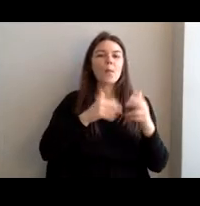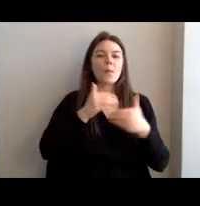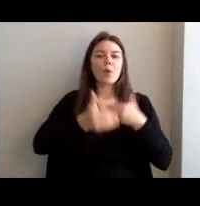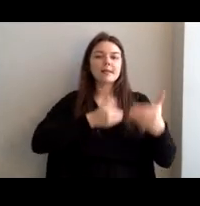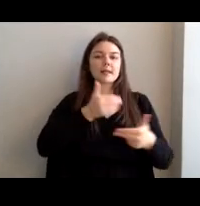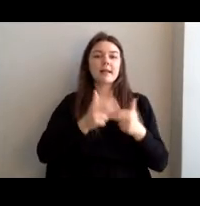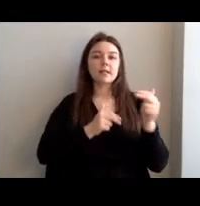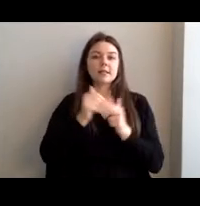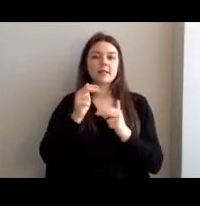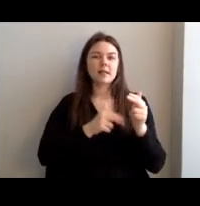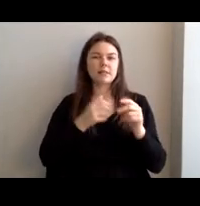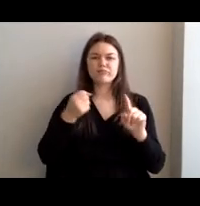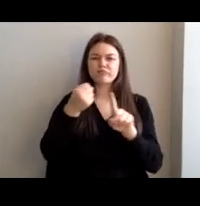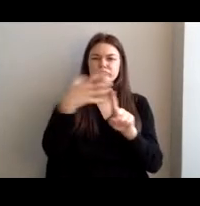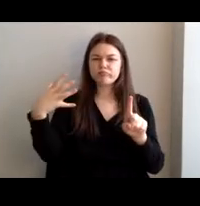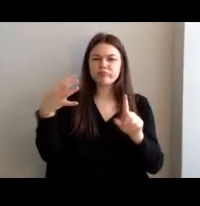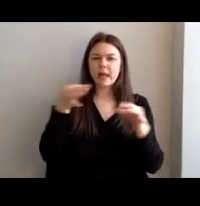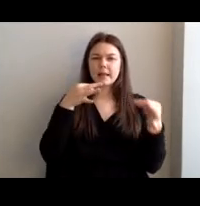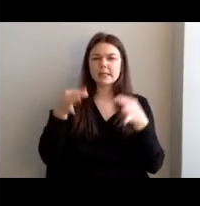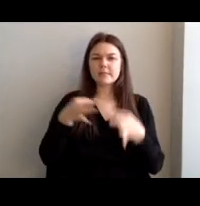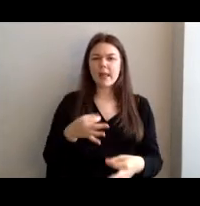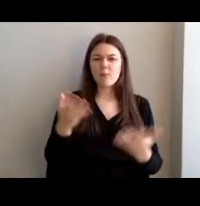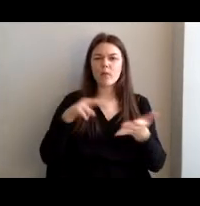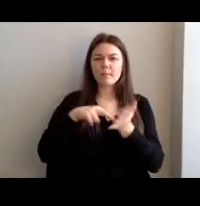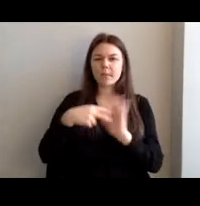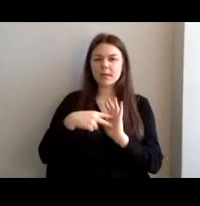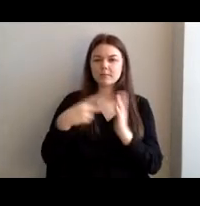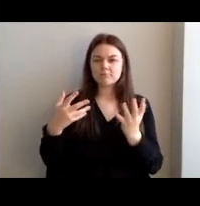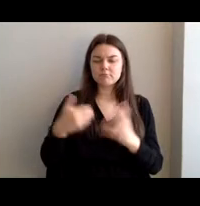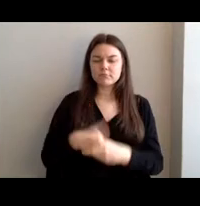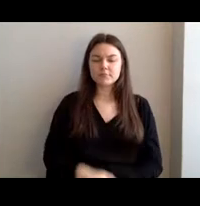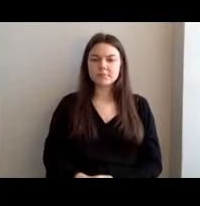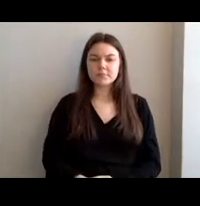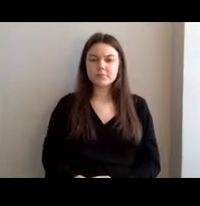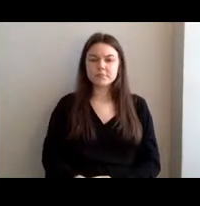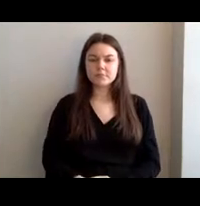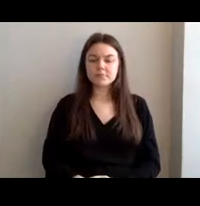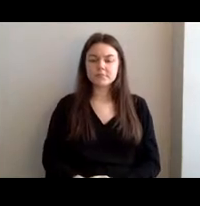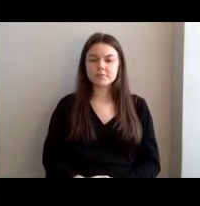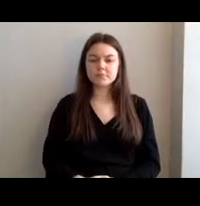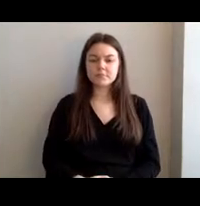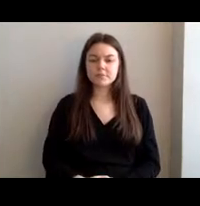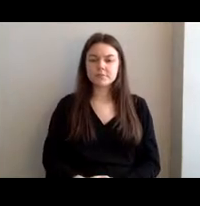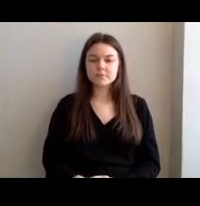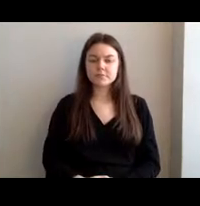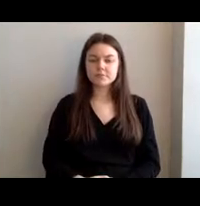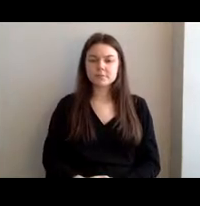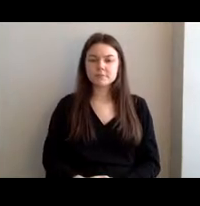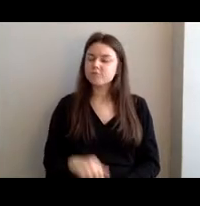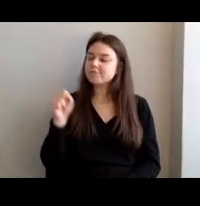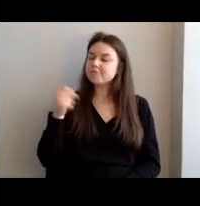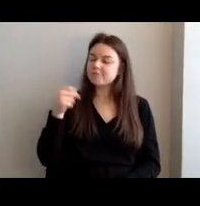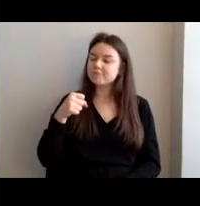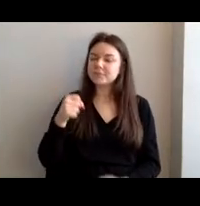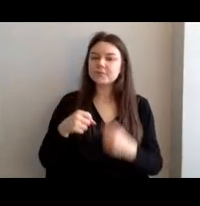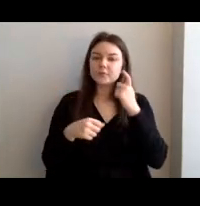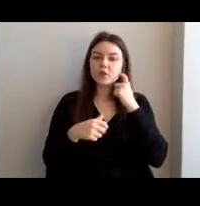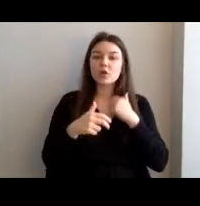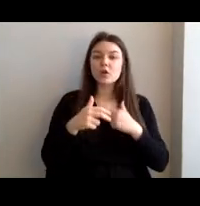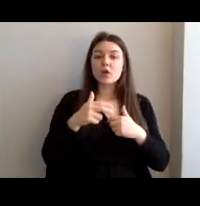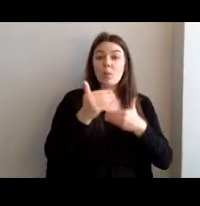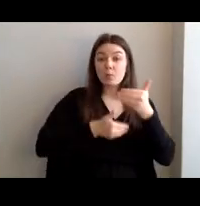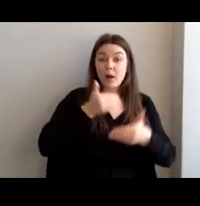briefly explain what that saying processing facility, what that means? What is a processing facility? Yeah, so the processing